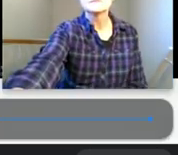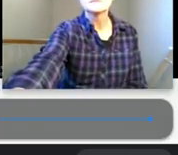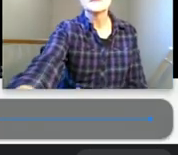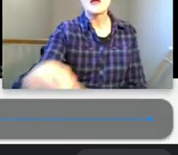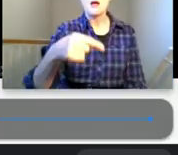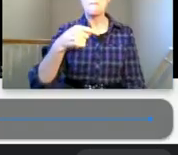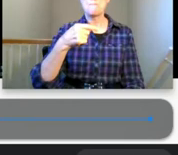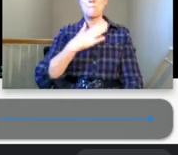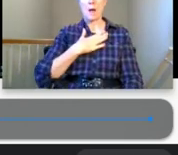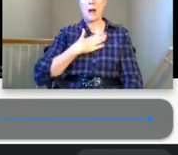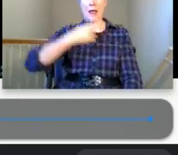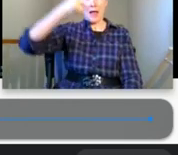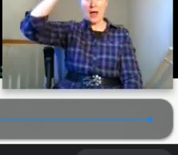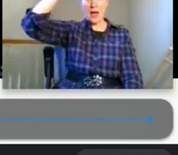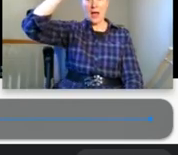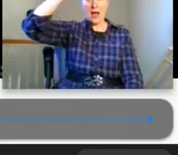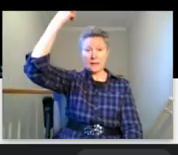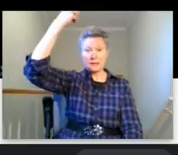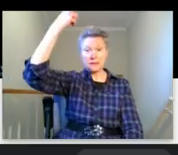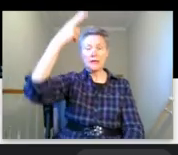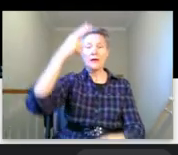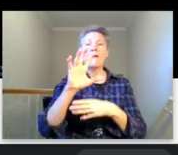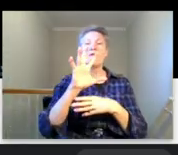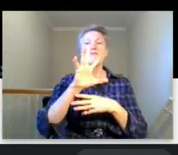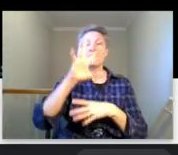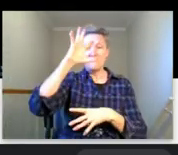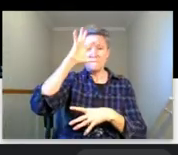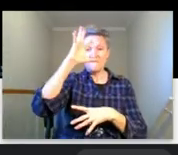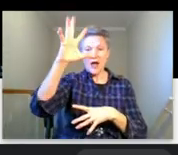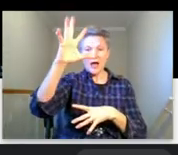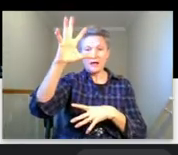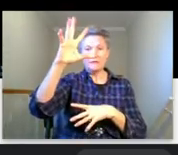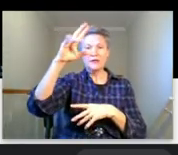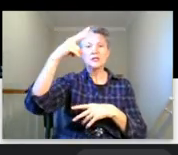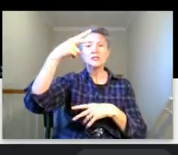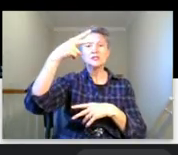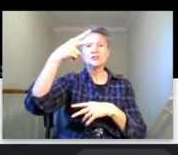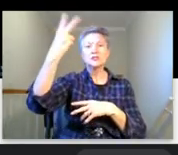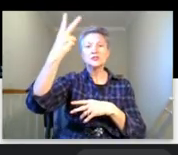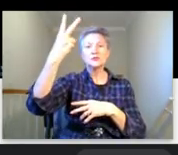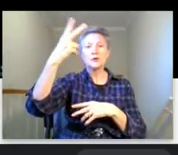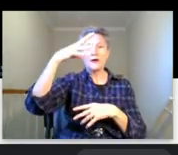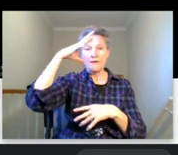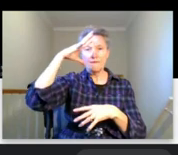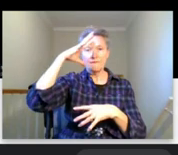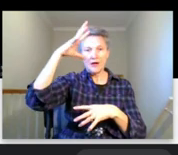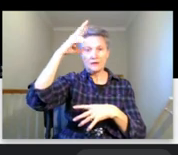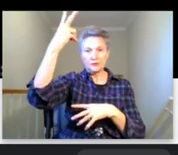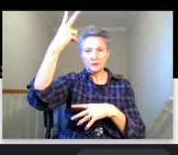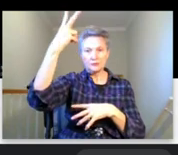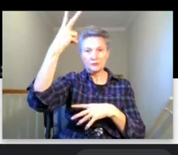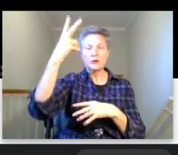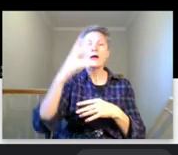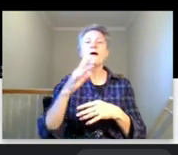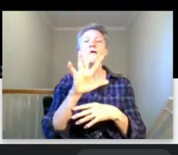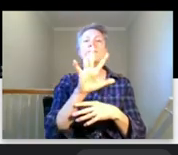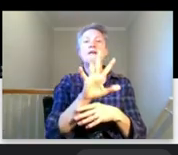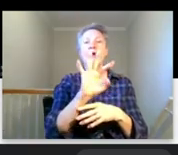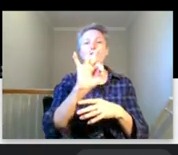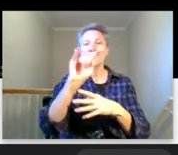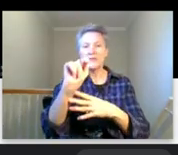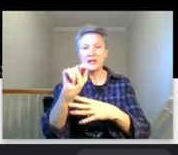tall. Now, I might want to be able to say that all in one unit, so I might convert all of that to inches. So the way I